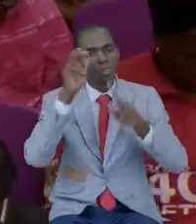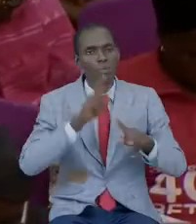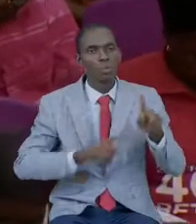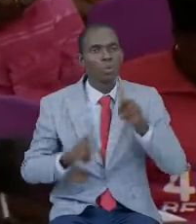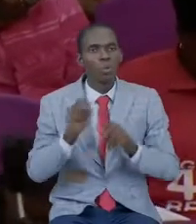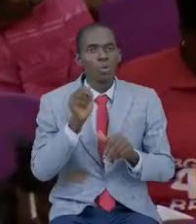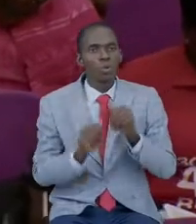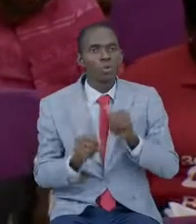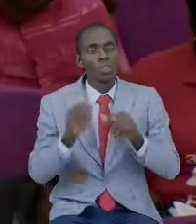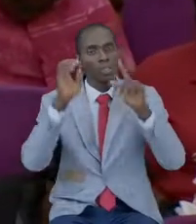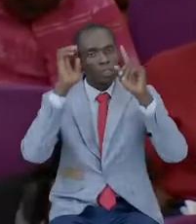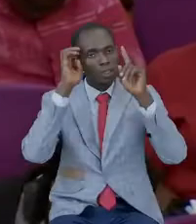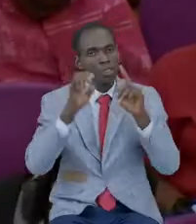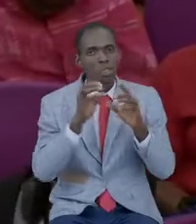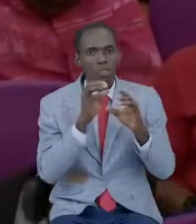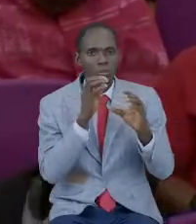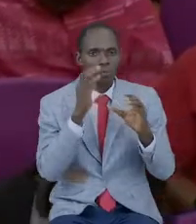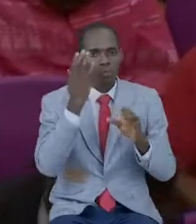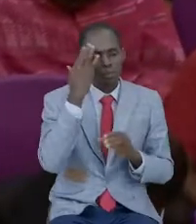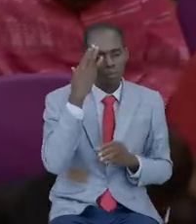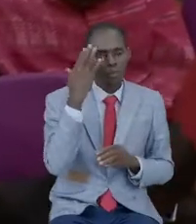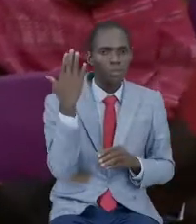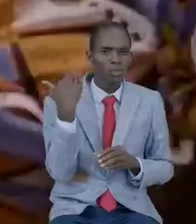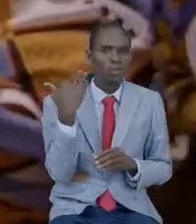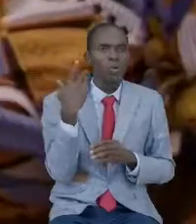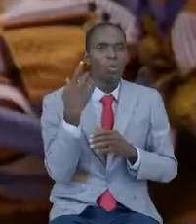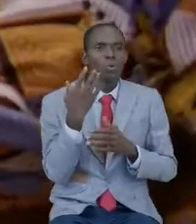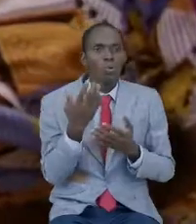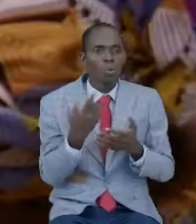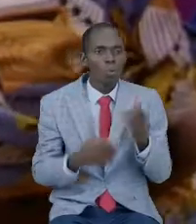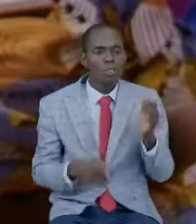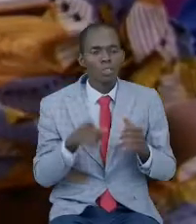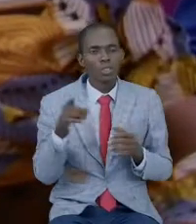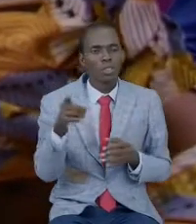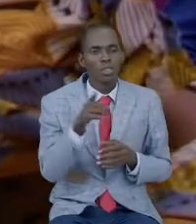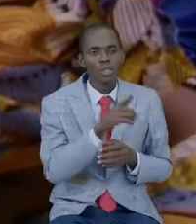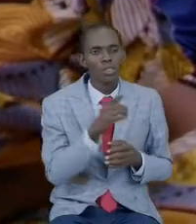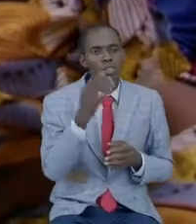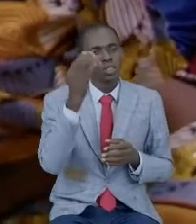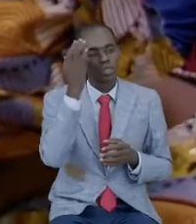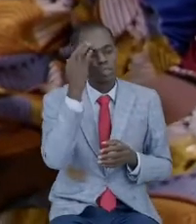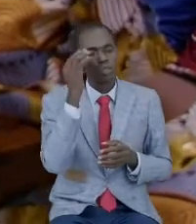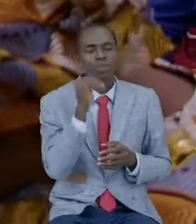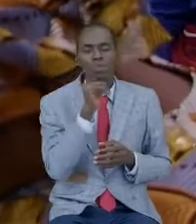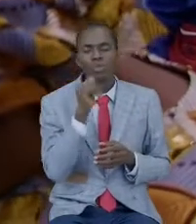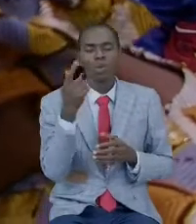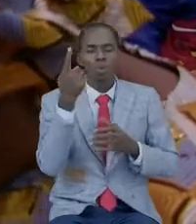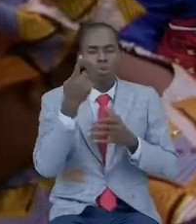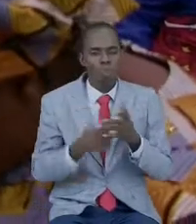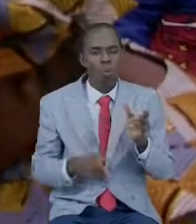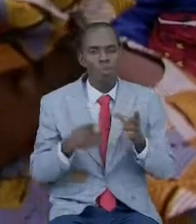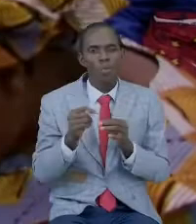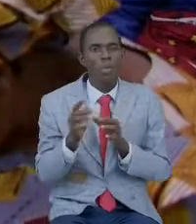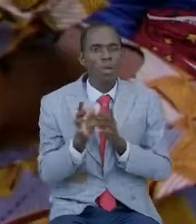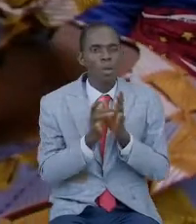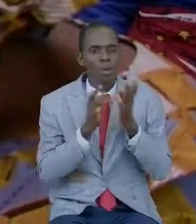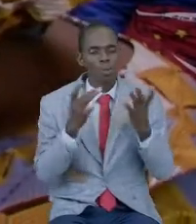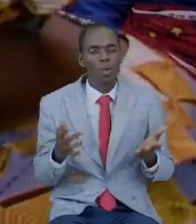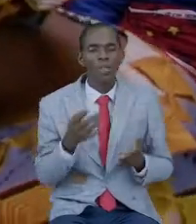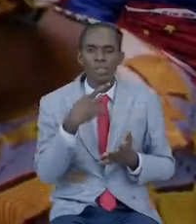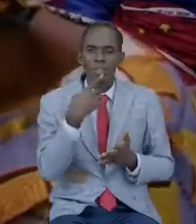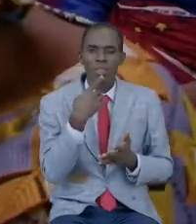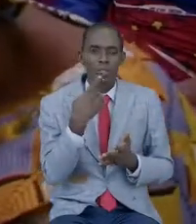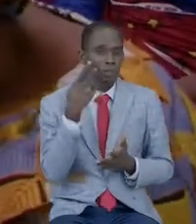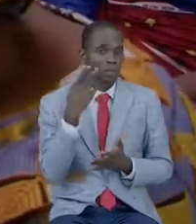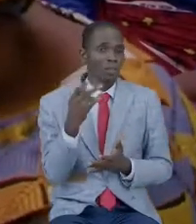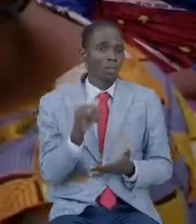if knew, what ye not what the scripture saith. You see that